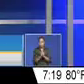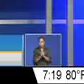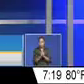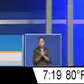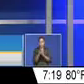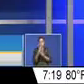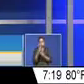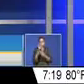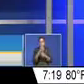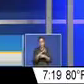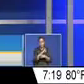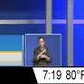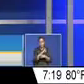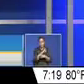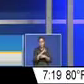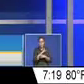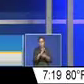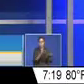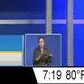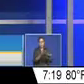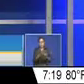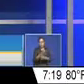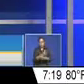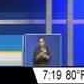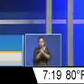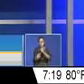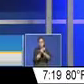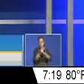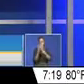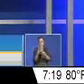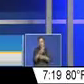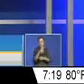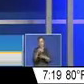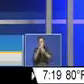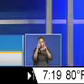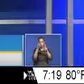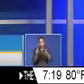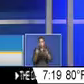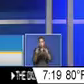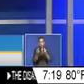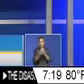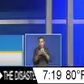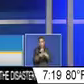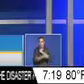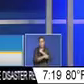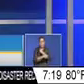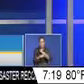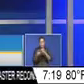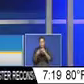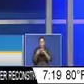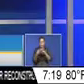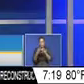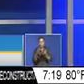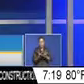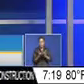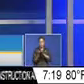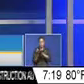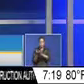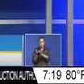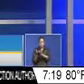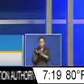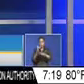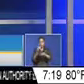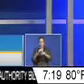Meantime, two law enforcement officers have been taken into custody and are being questioned in connection with stealing goods from a courier service at the